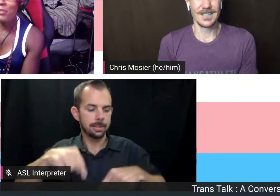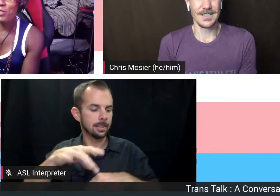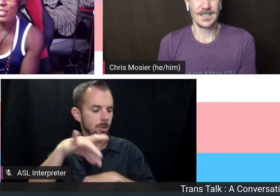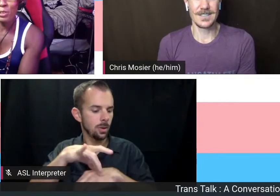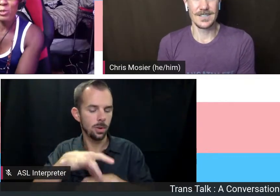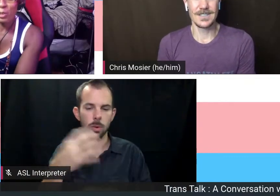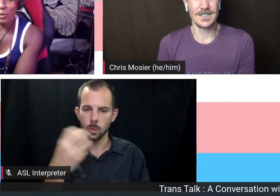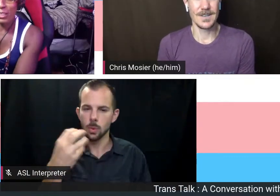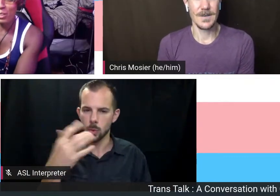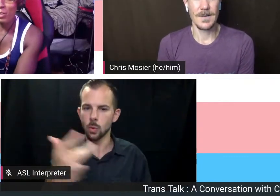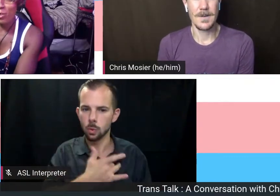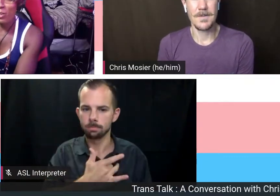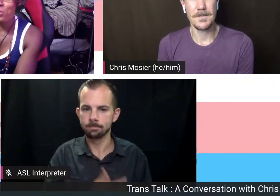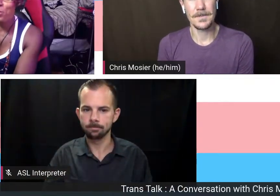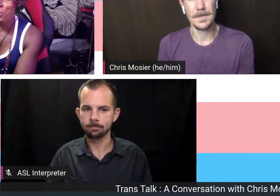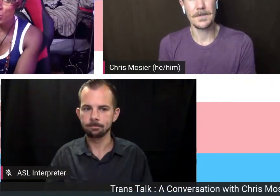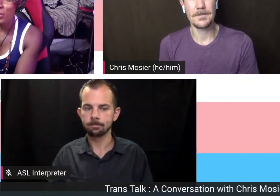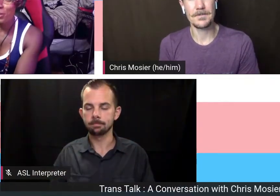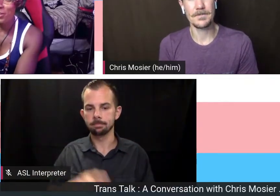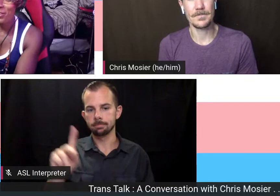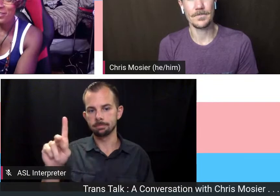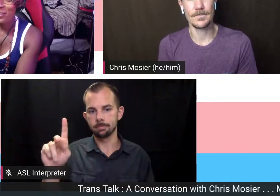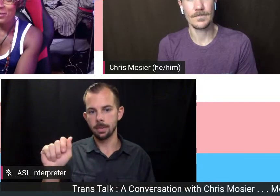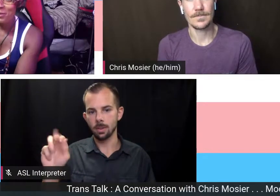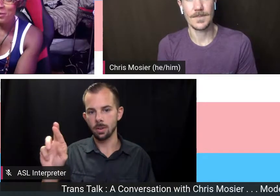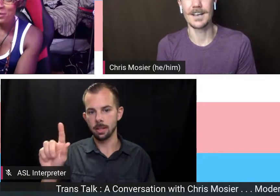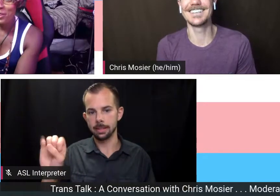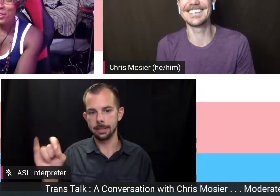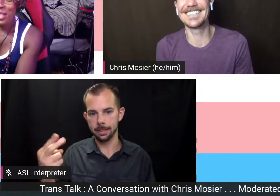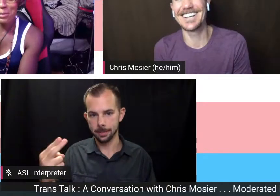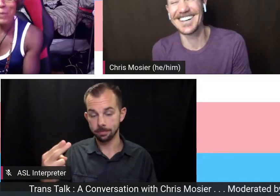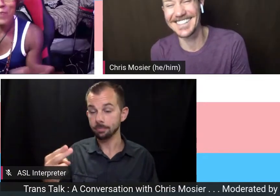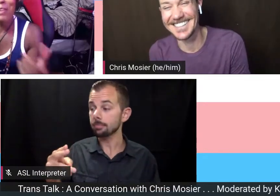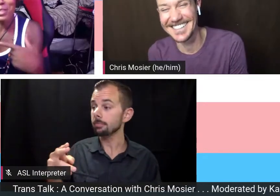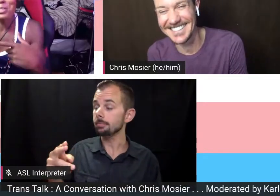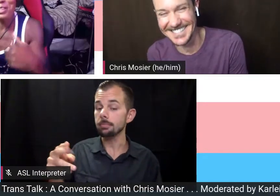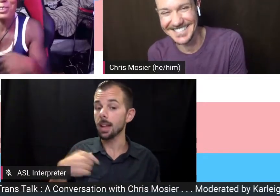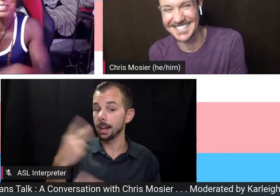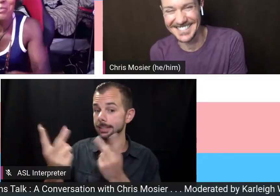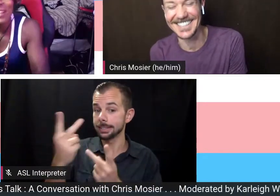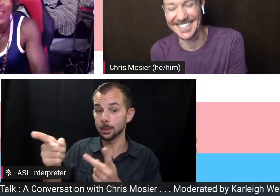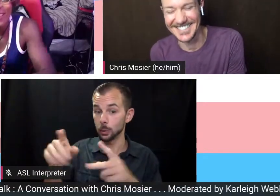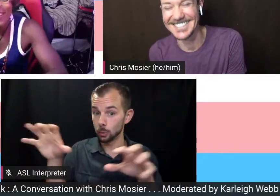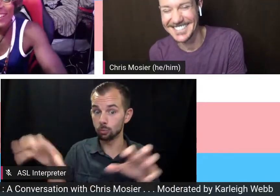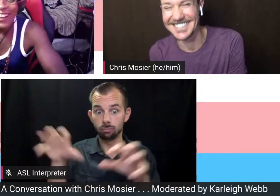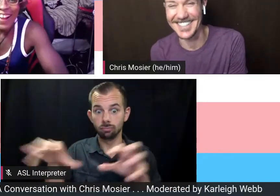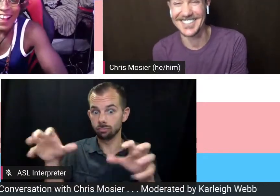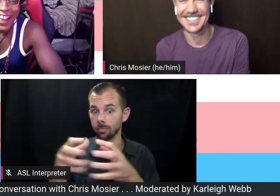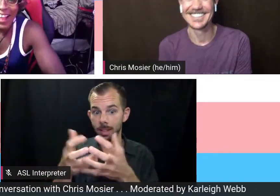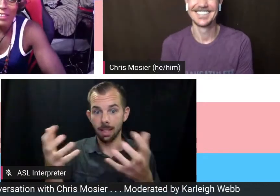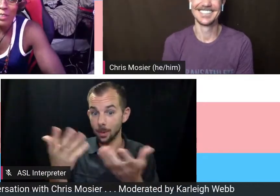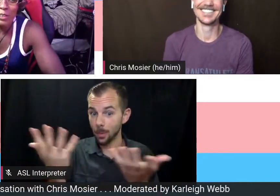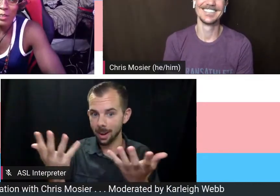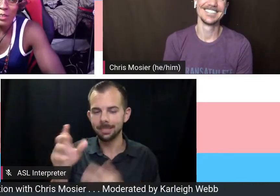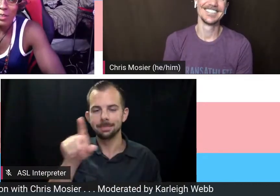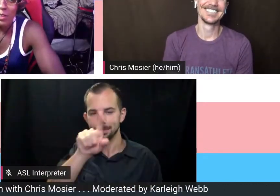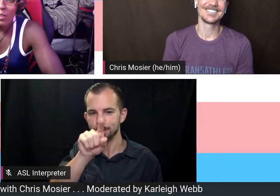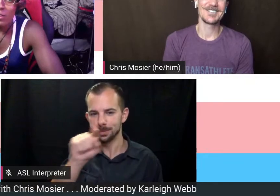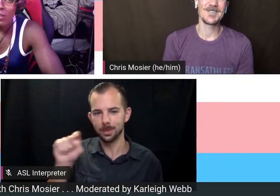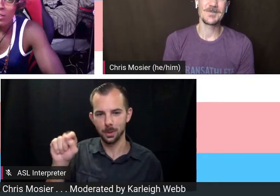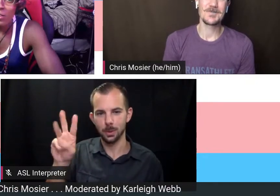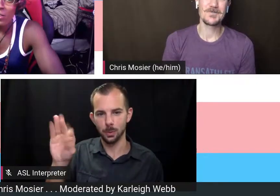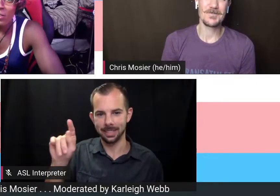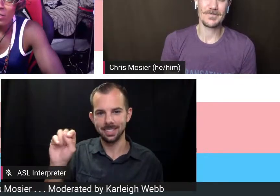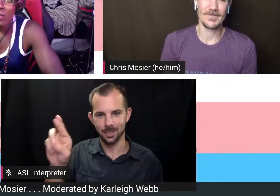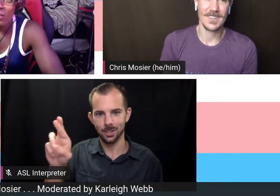One thing I've seen you do a great deal on is on your Twitter. Yes, we follow each other on Twitter. Yeah. And